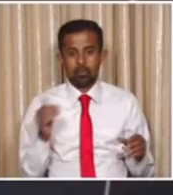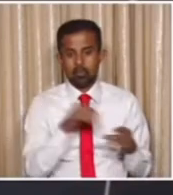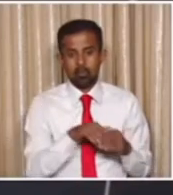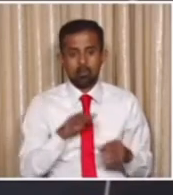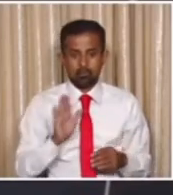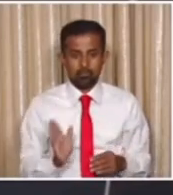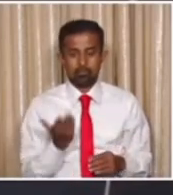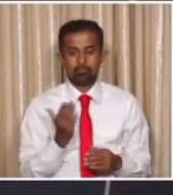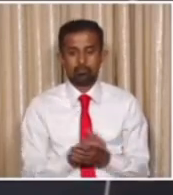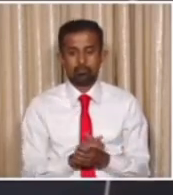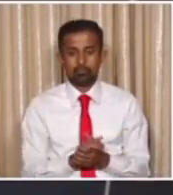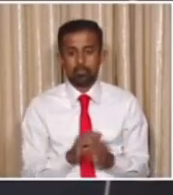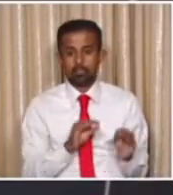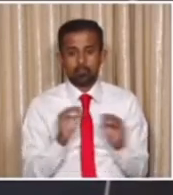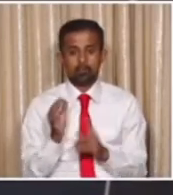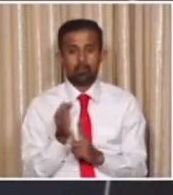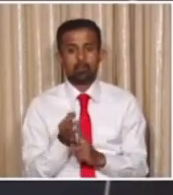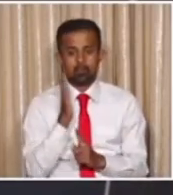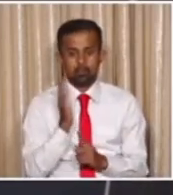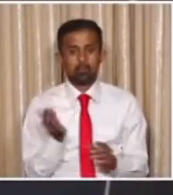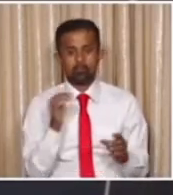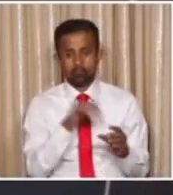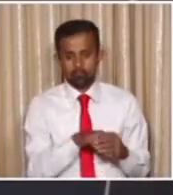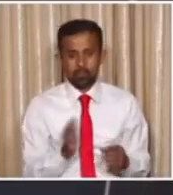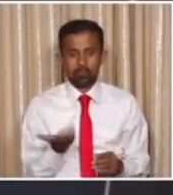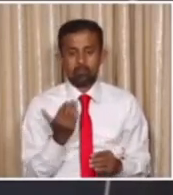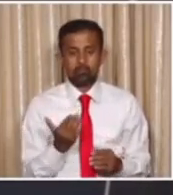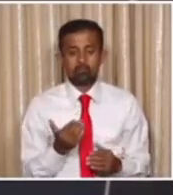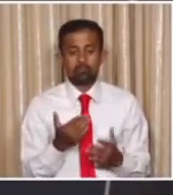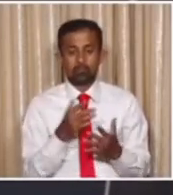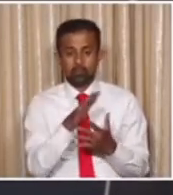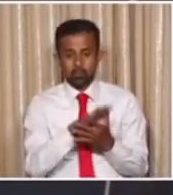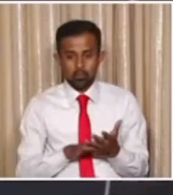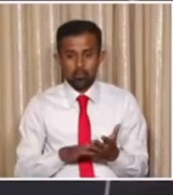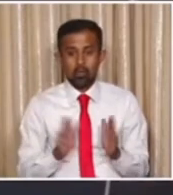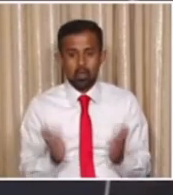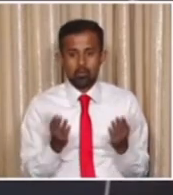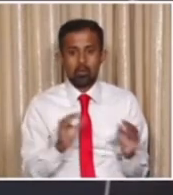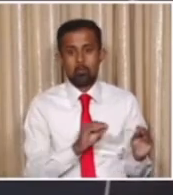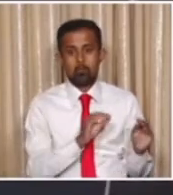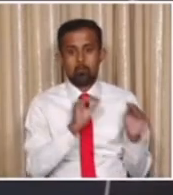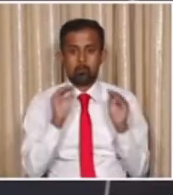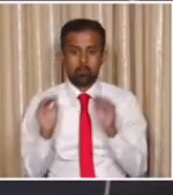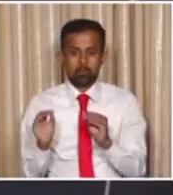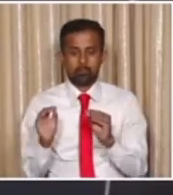karagannet inpasu ithuma janadhipathi wennet me siddhidhamaya arambunen passe